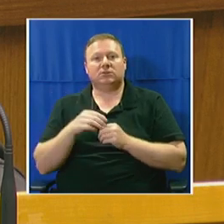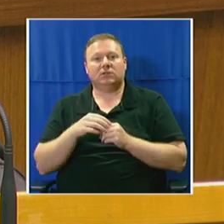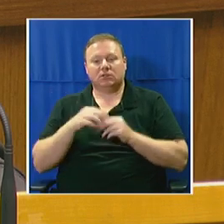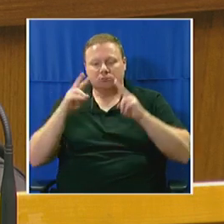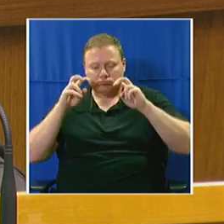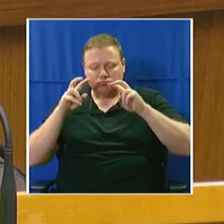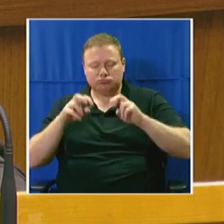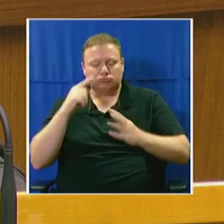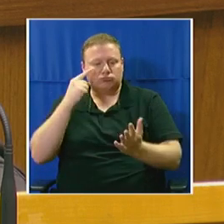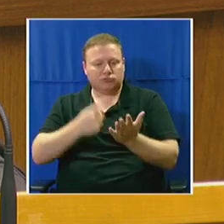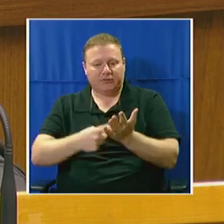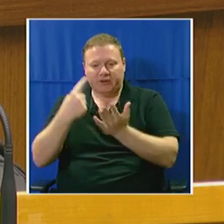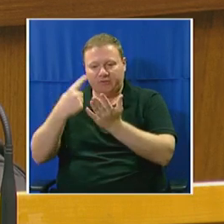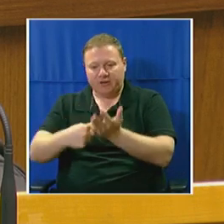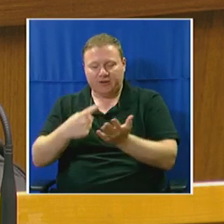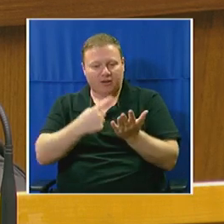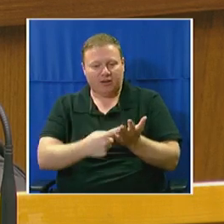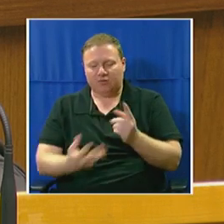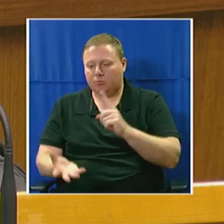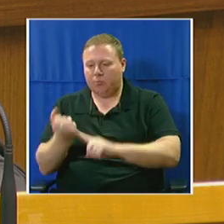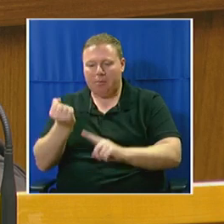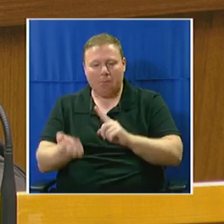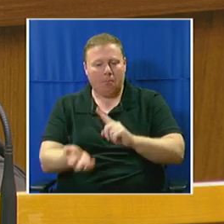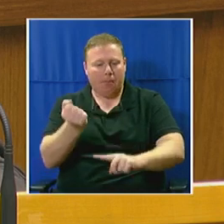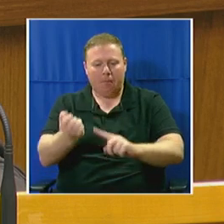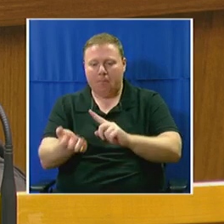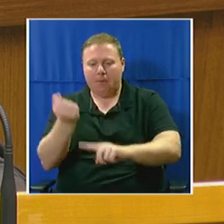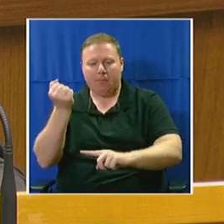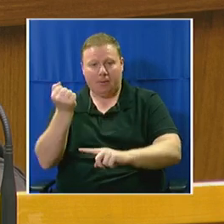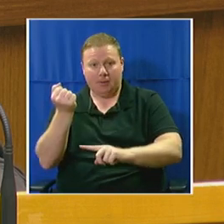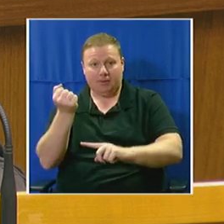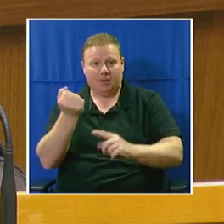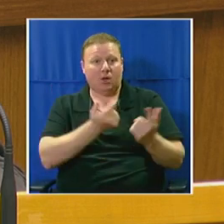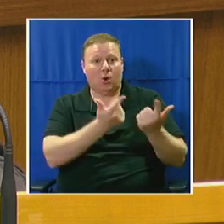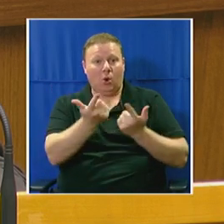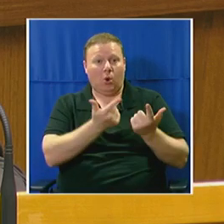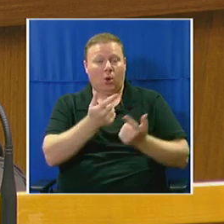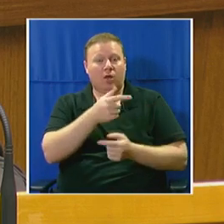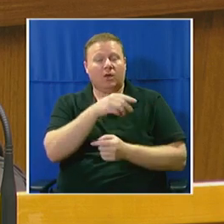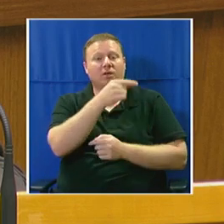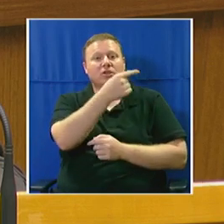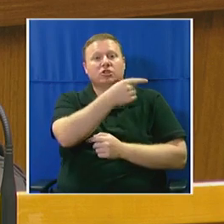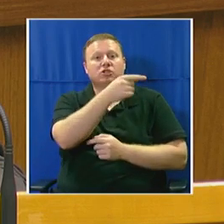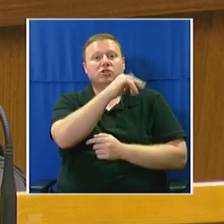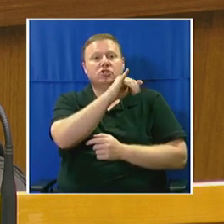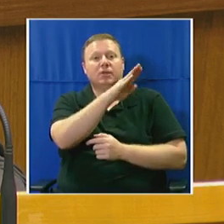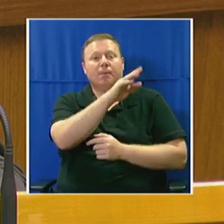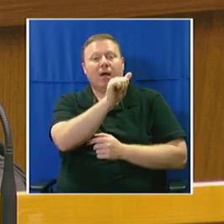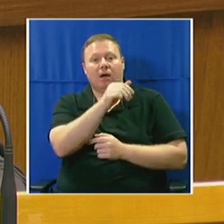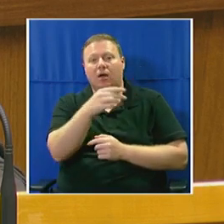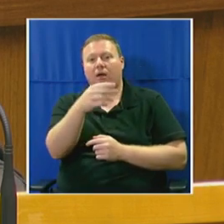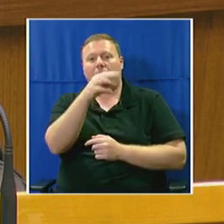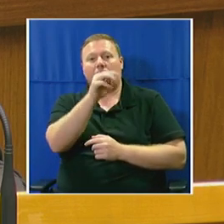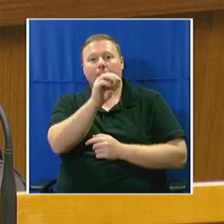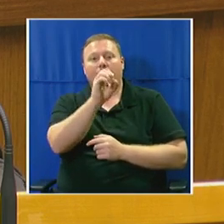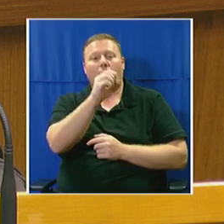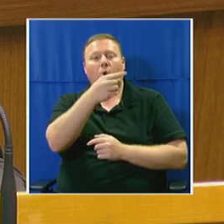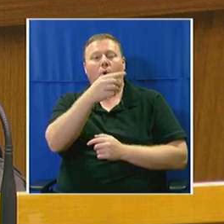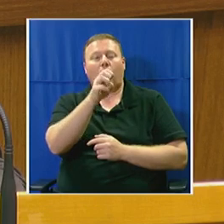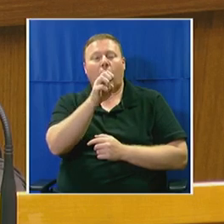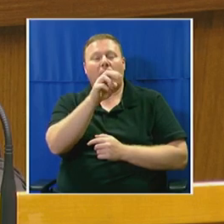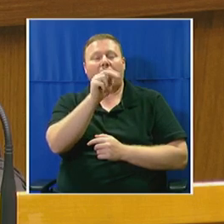office in the subsequent inquiry CH by Justice ion mooro it was found that once